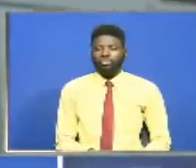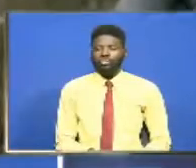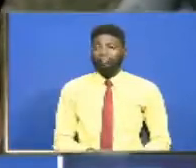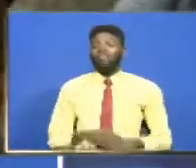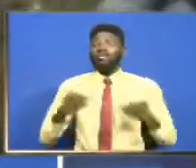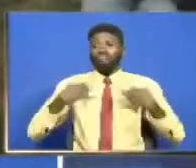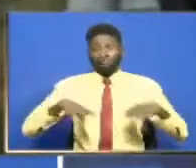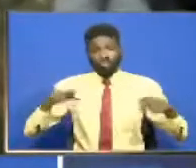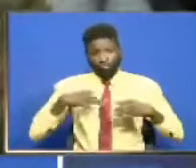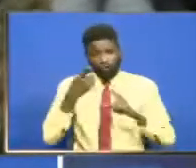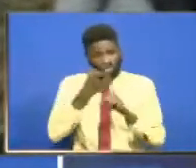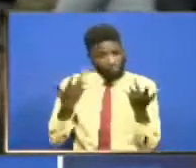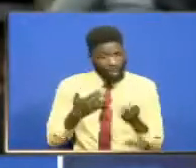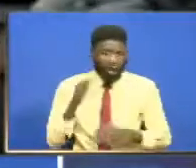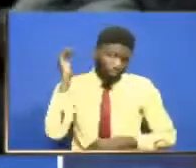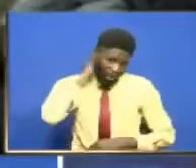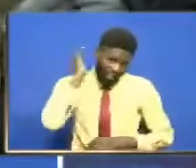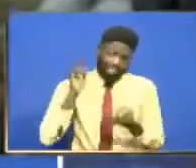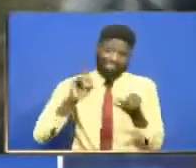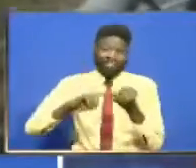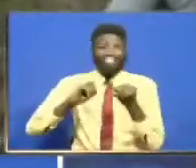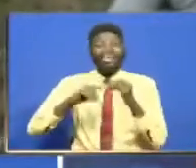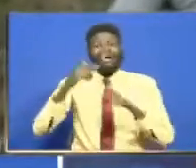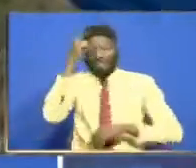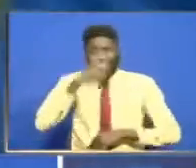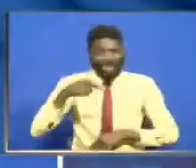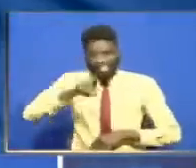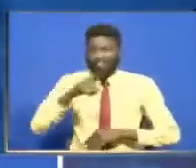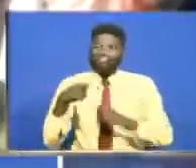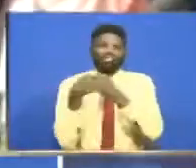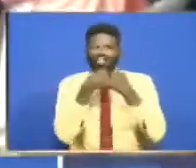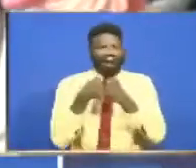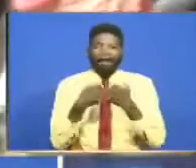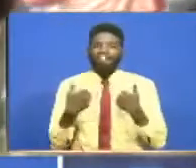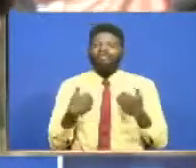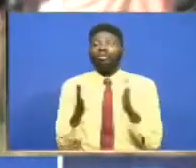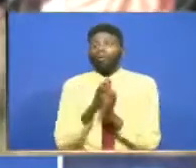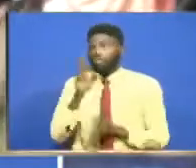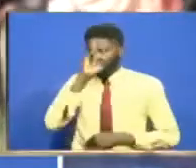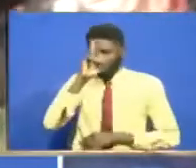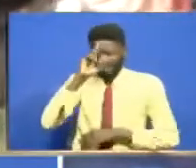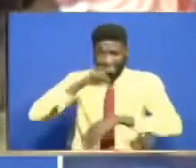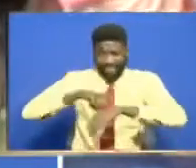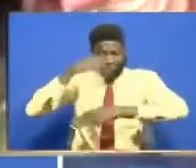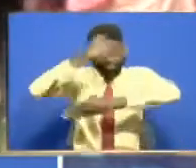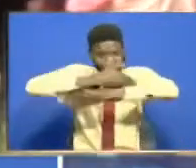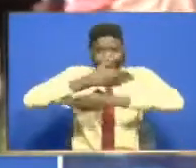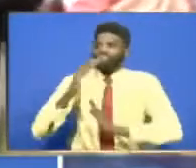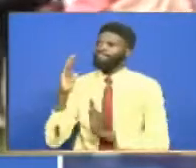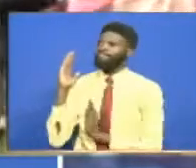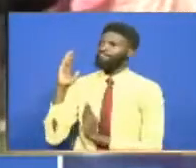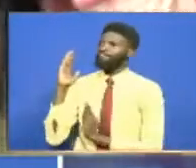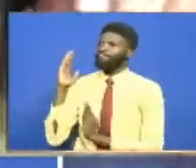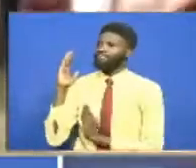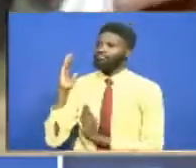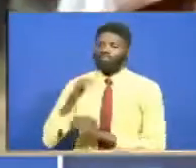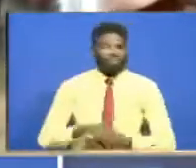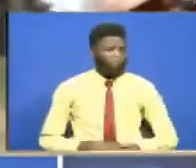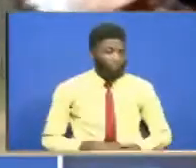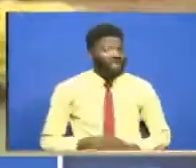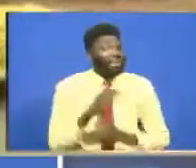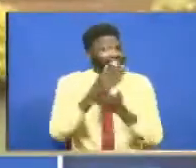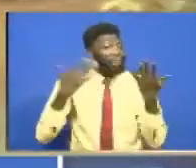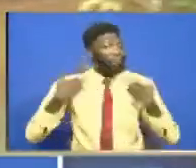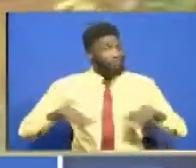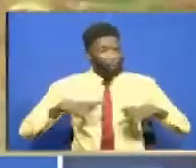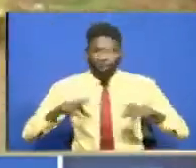Pedestrians from Muranga and Thika had a rough time with enforcement officers manning the Blue Post roadblock. Some of the pedestrians